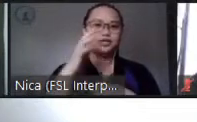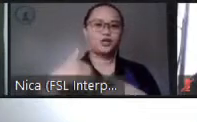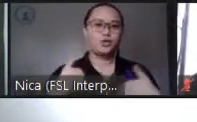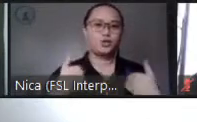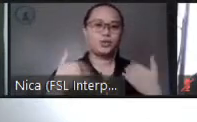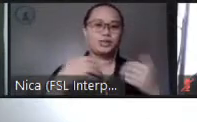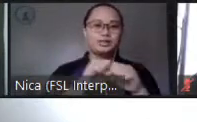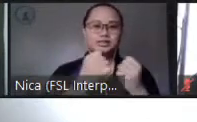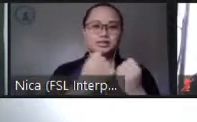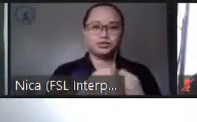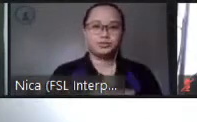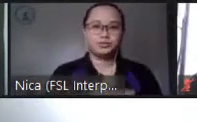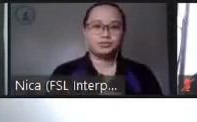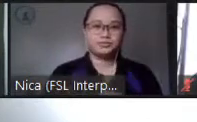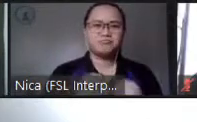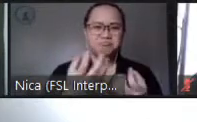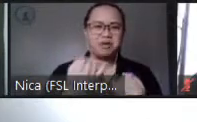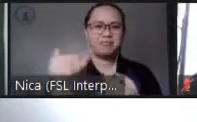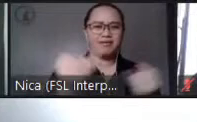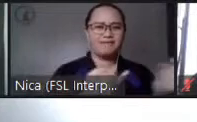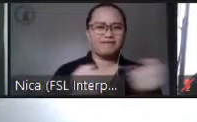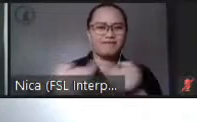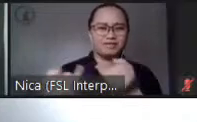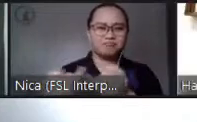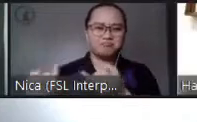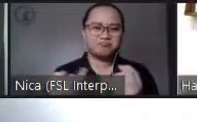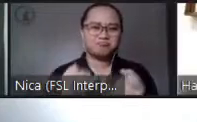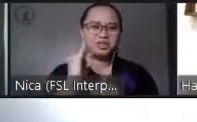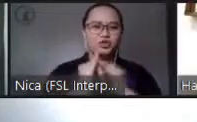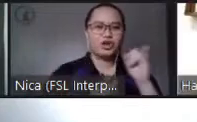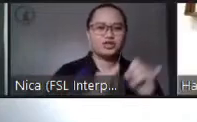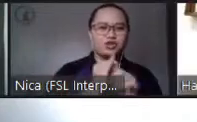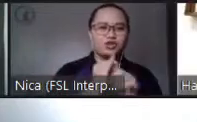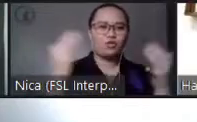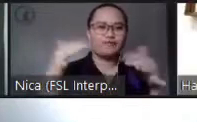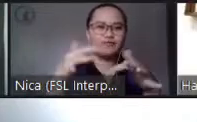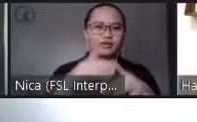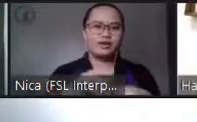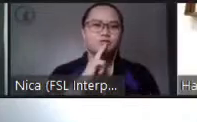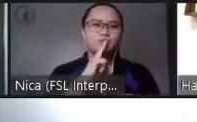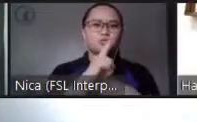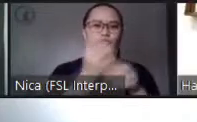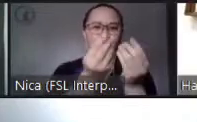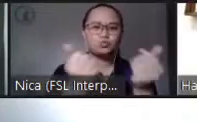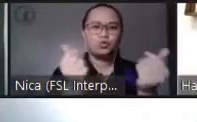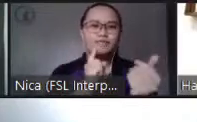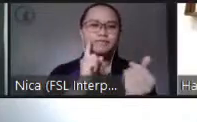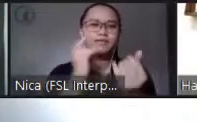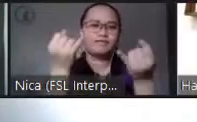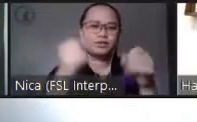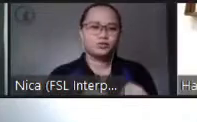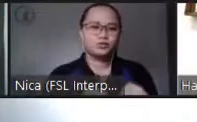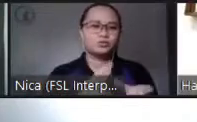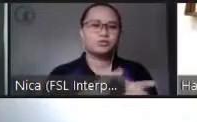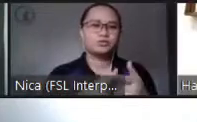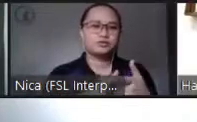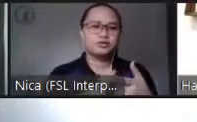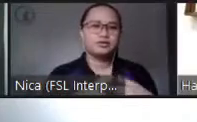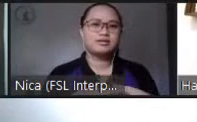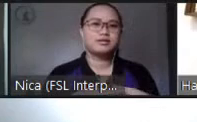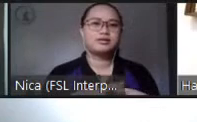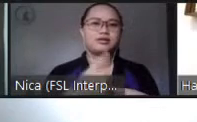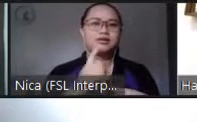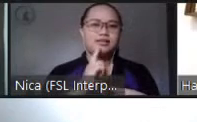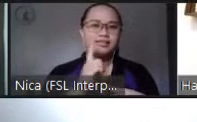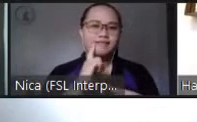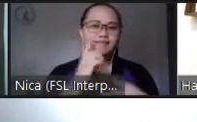numerous conferences and meetings internationally, working on the resolution of deaf issues, particularly deaf advocacy, deaf access,